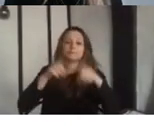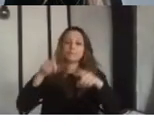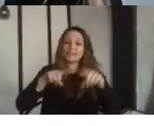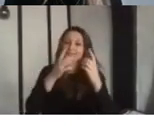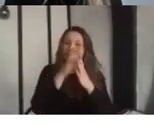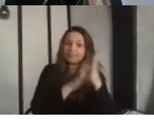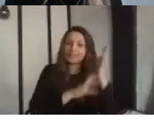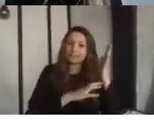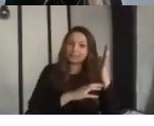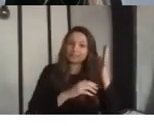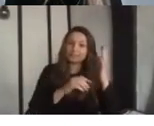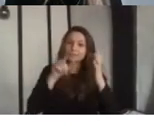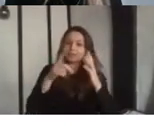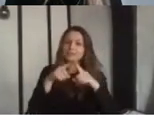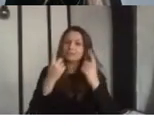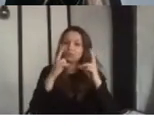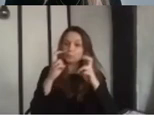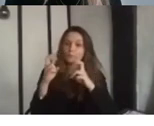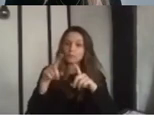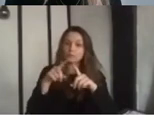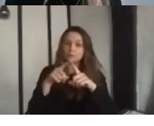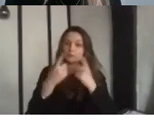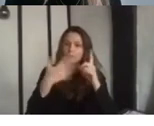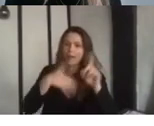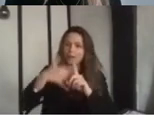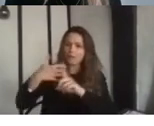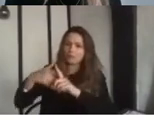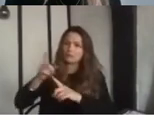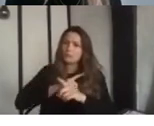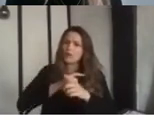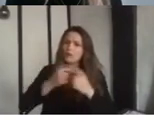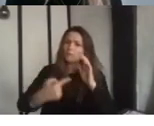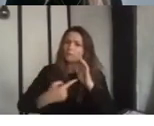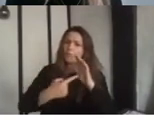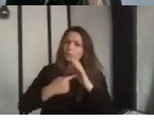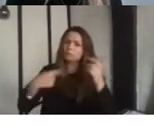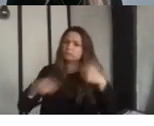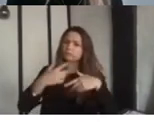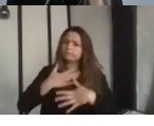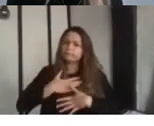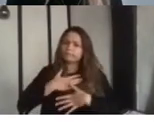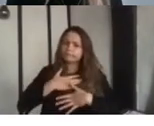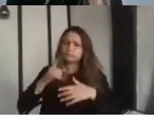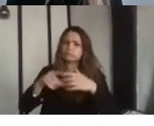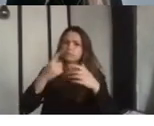a diverse range of topics, which increases sensitivity to the human condition. These include racism